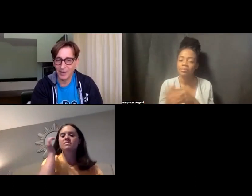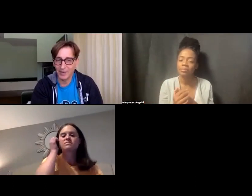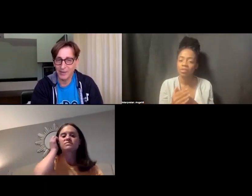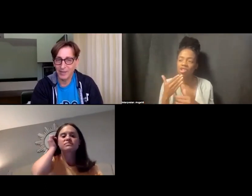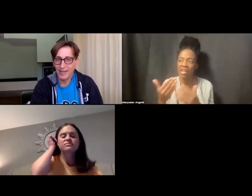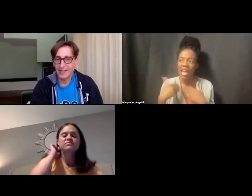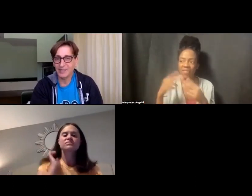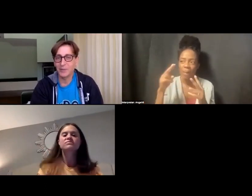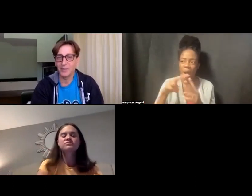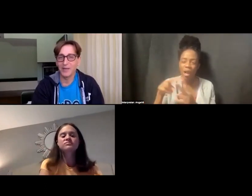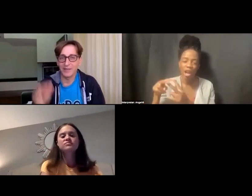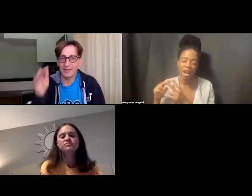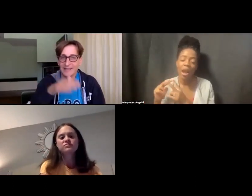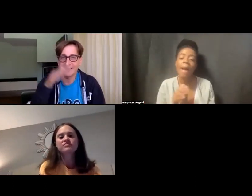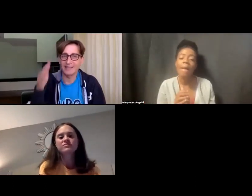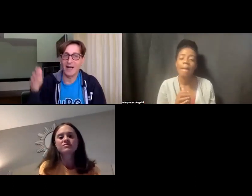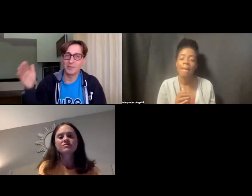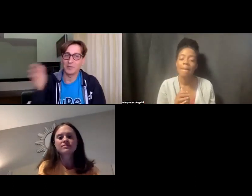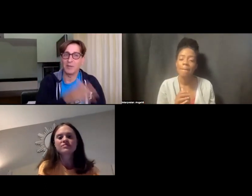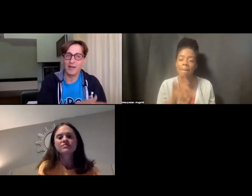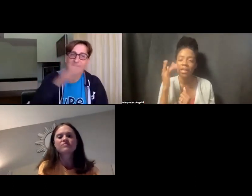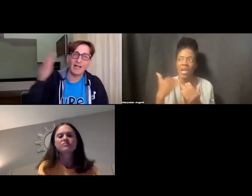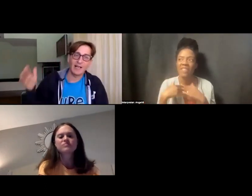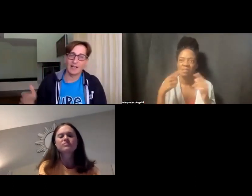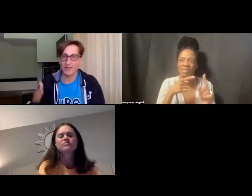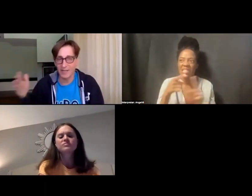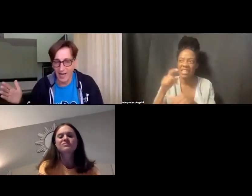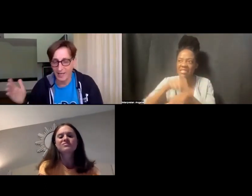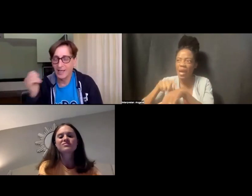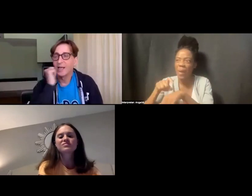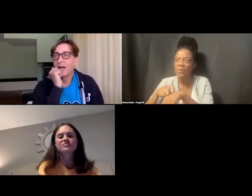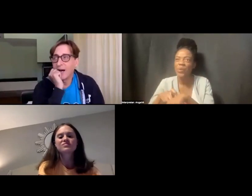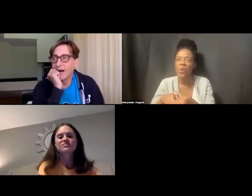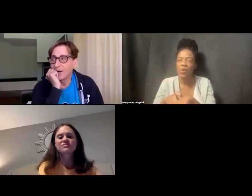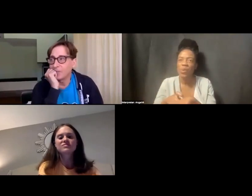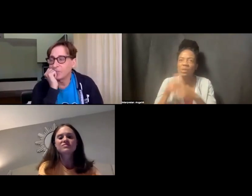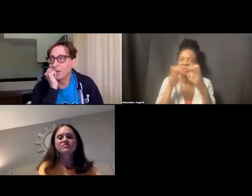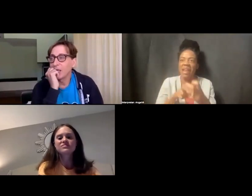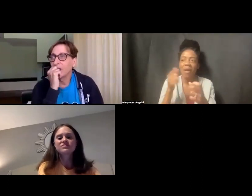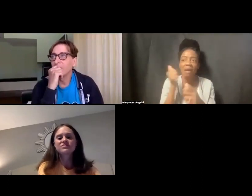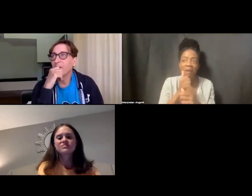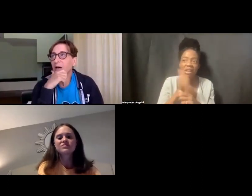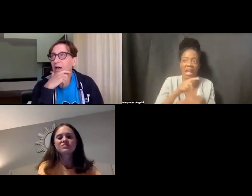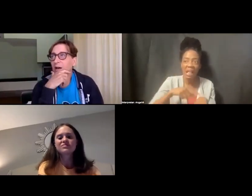writing partner, because when mm-hmm. we like set times, we're going to meet every day at 11 o'clock. Yeah.